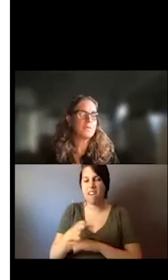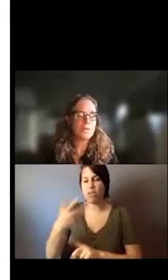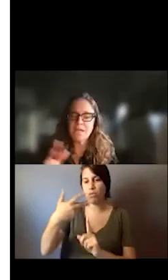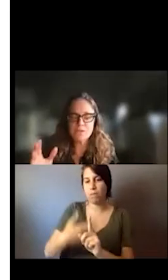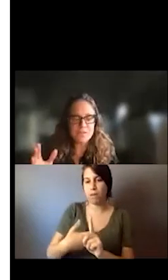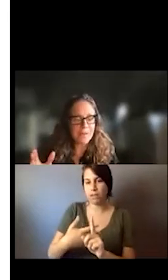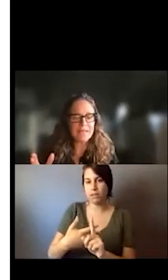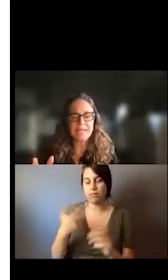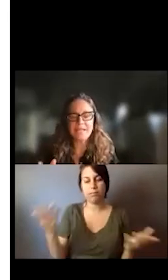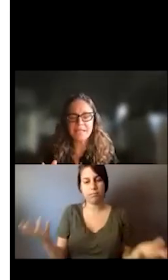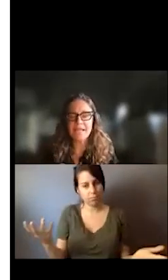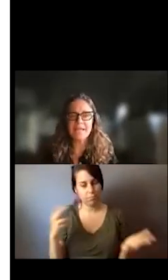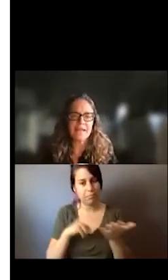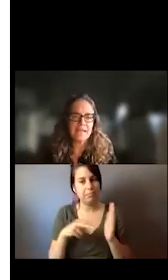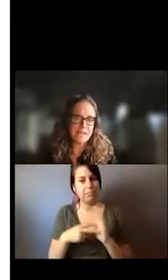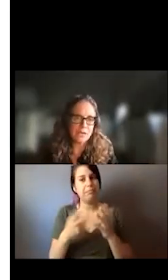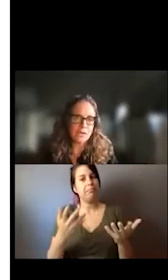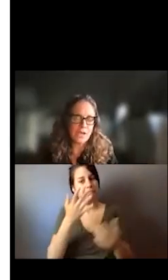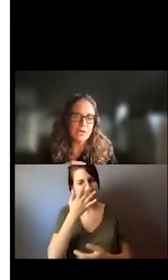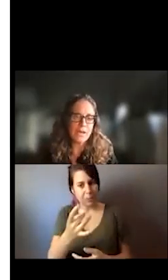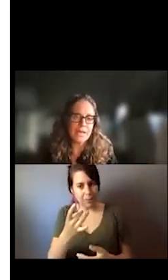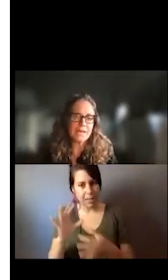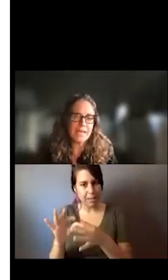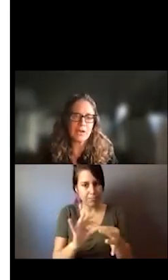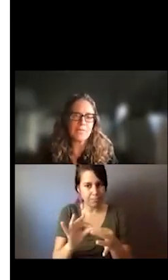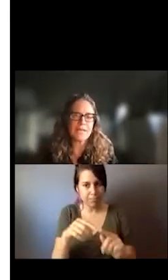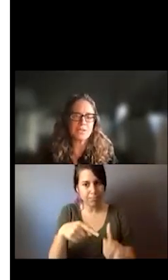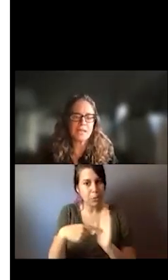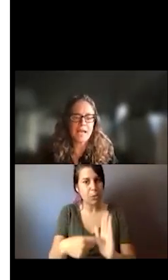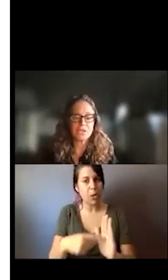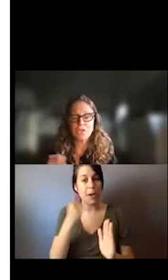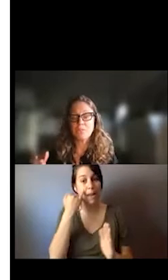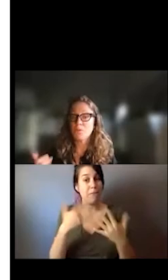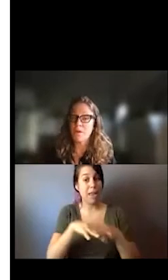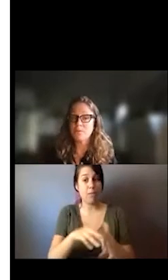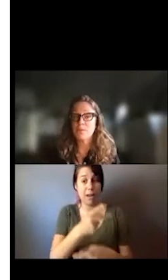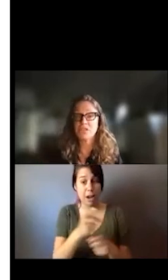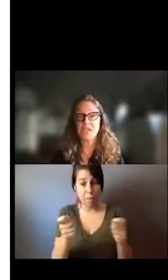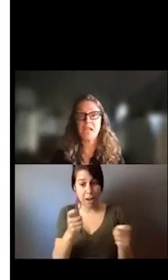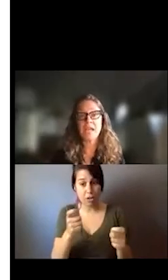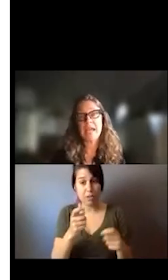upshot, interesting pilot indicating that integrated care management actually